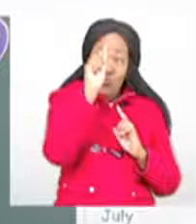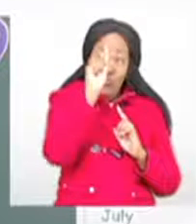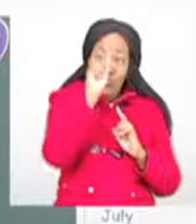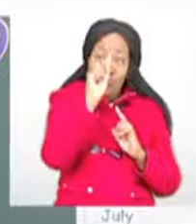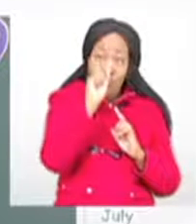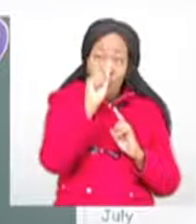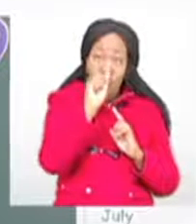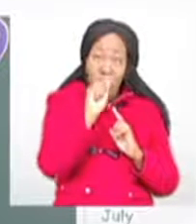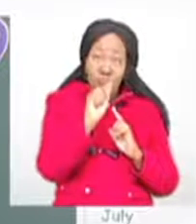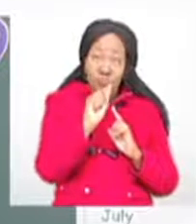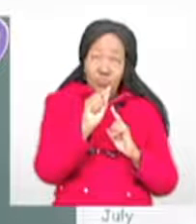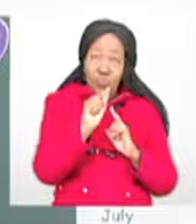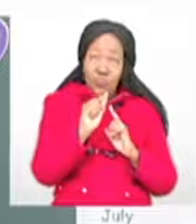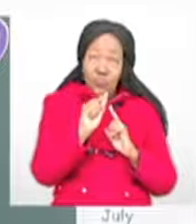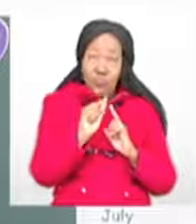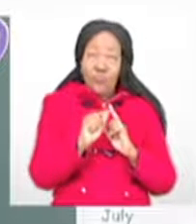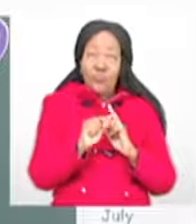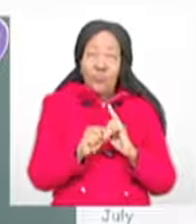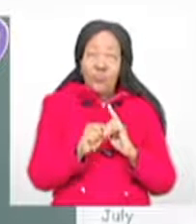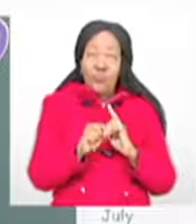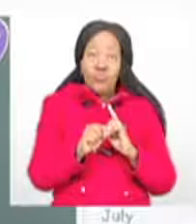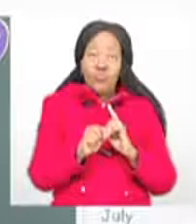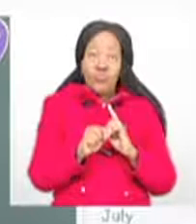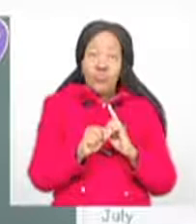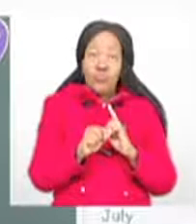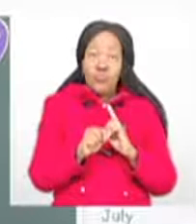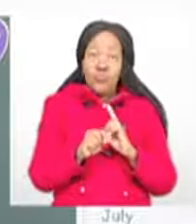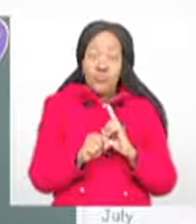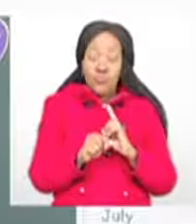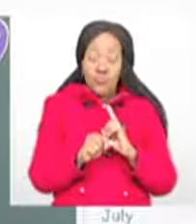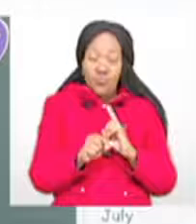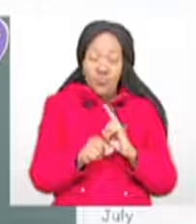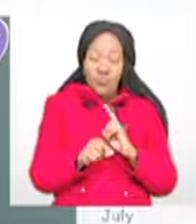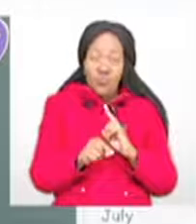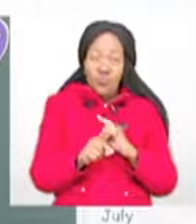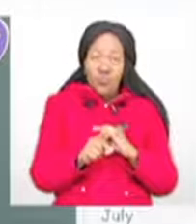bit. And we go all the way down.